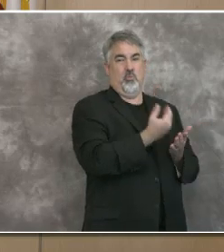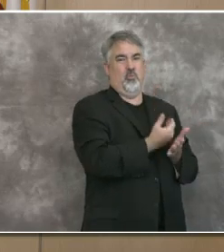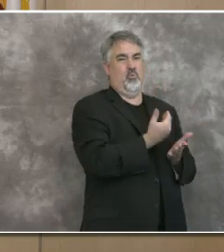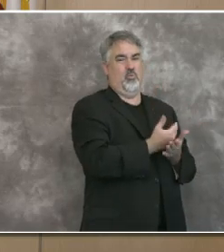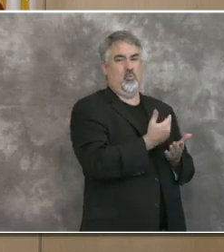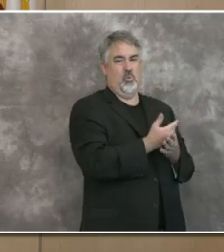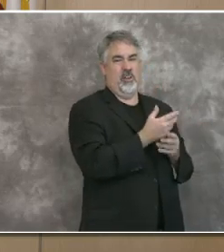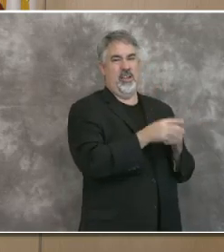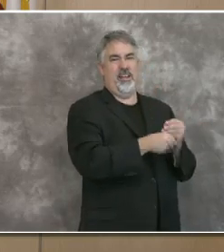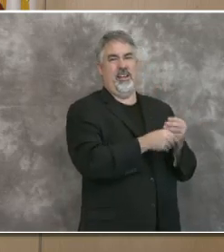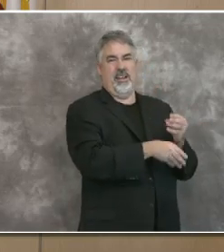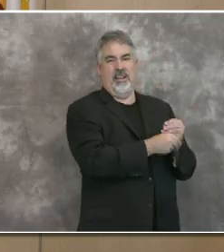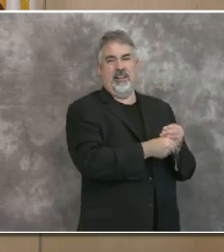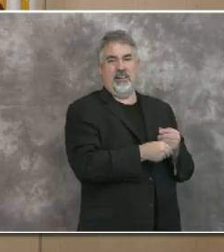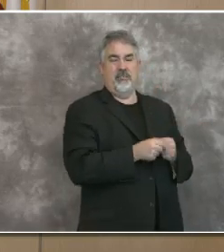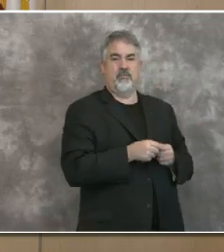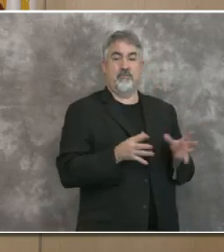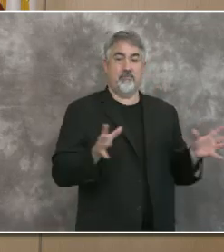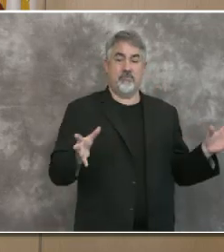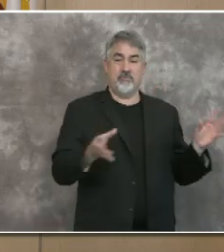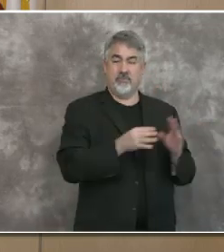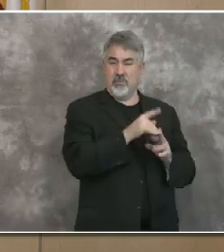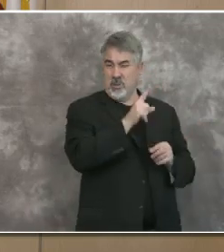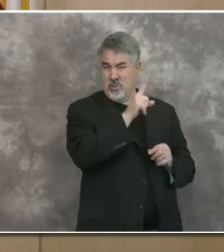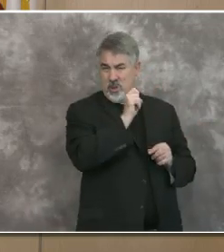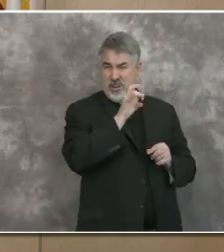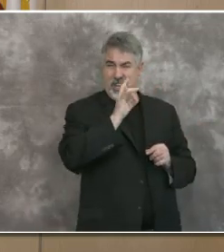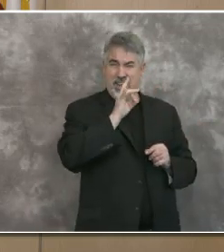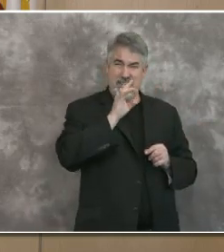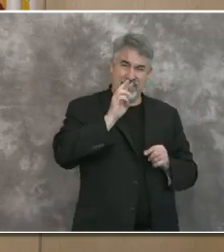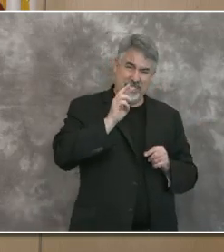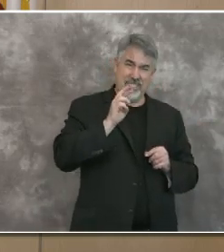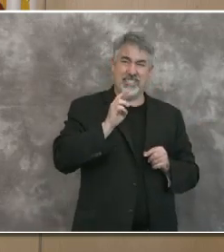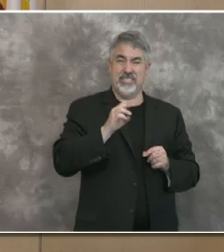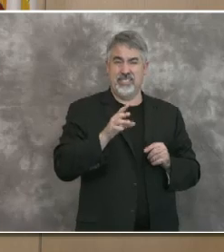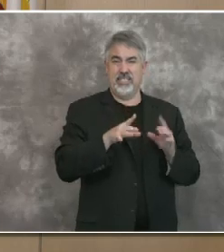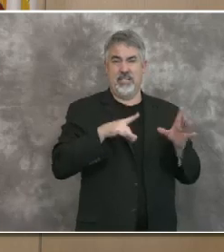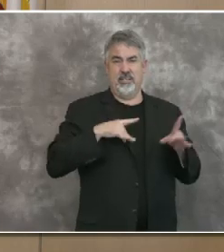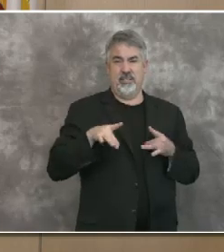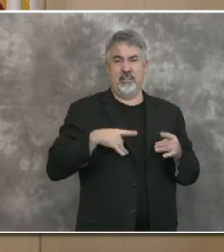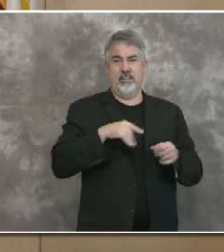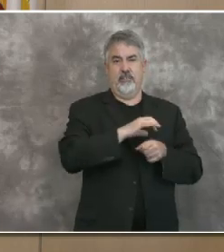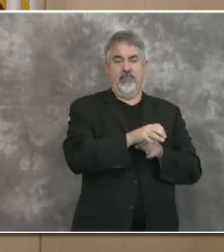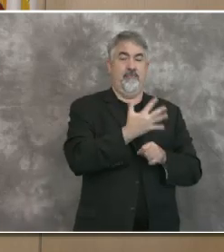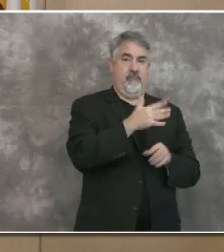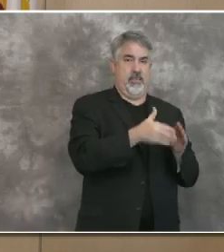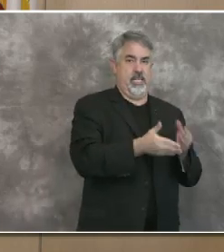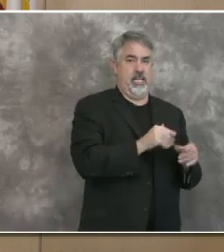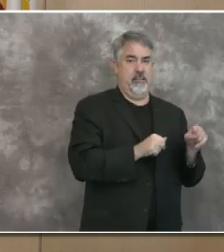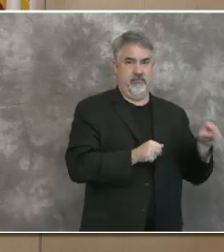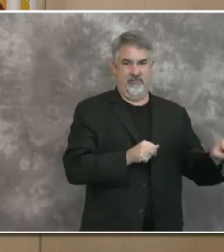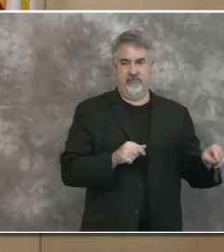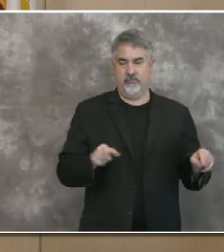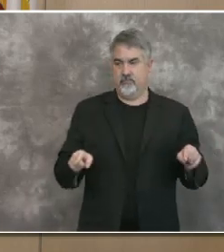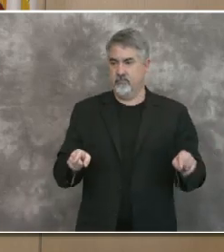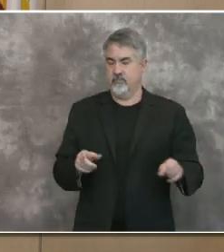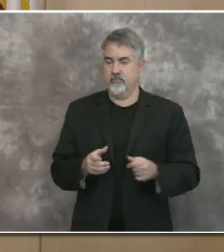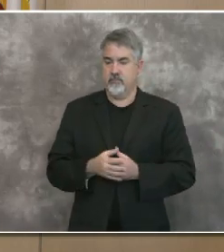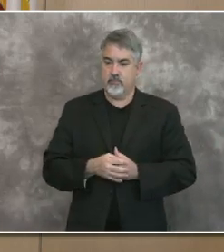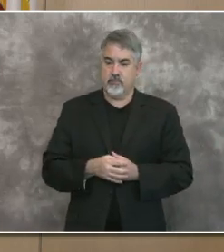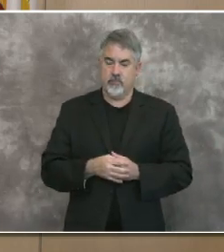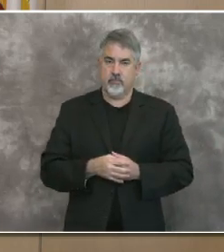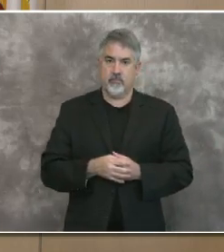and cumulatively there are 186 cases and 5 deaths. Lastly, we have